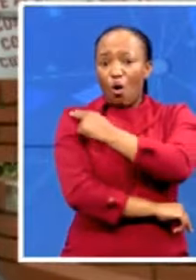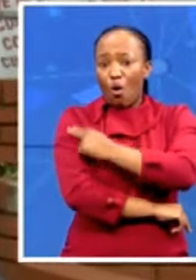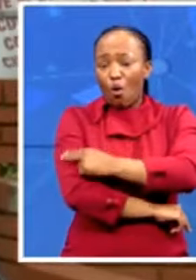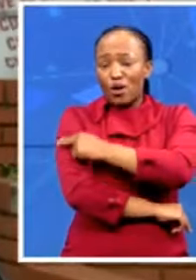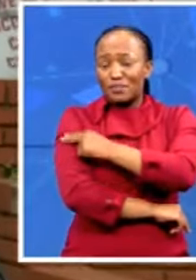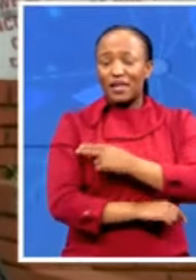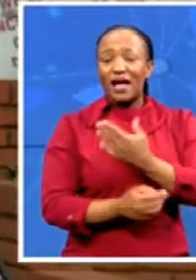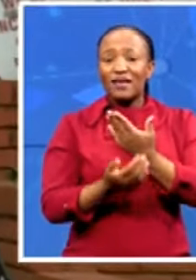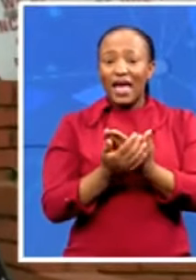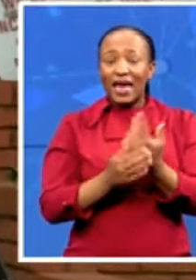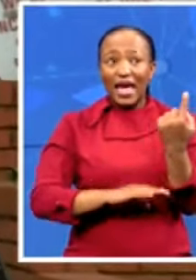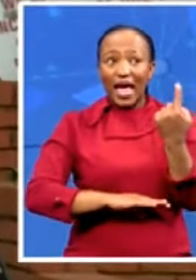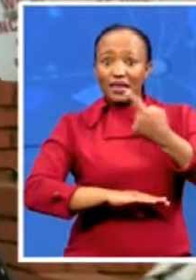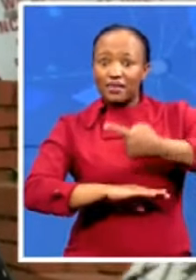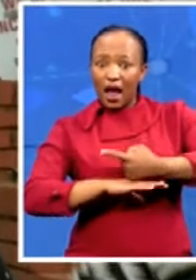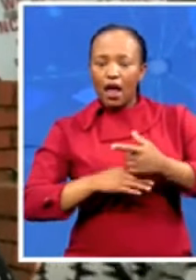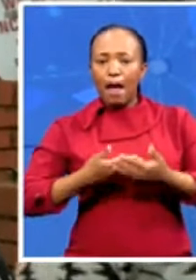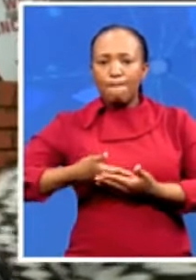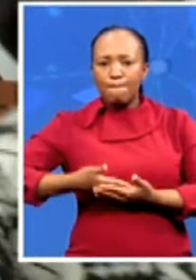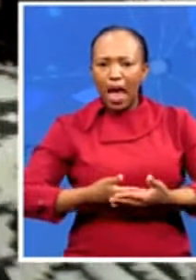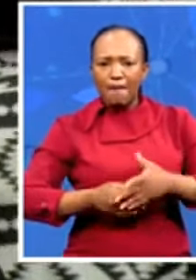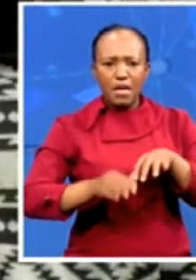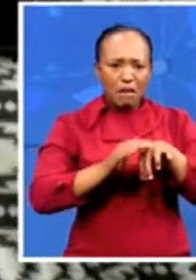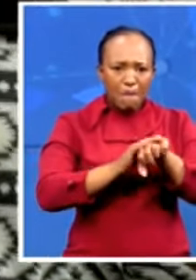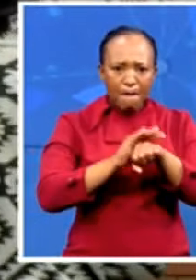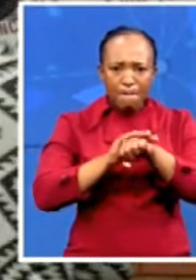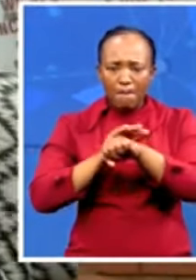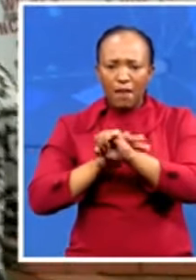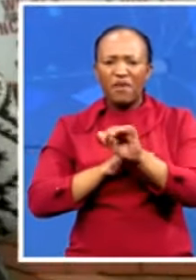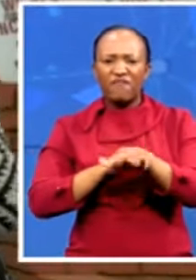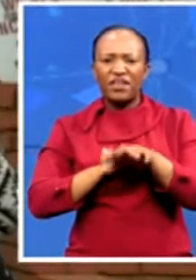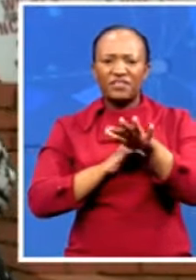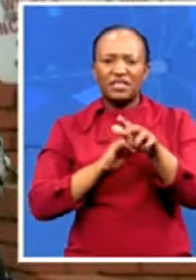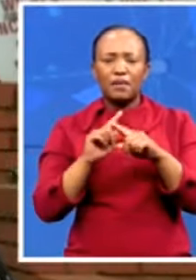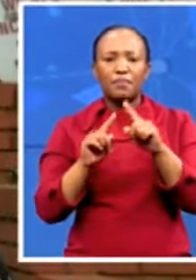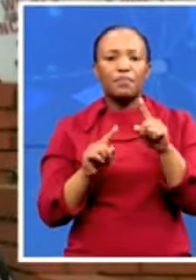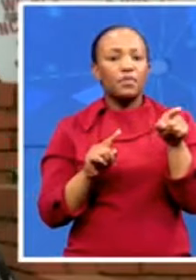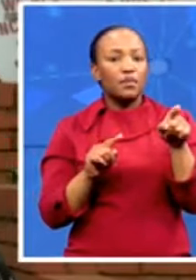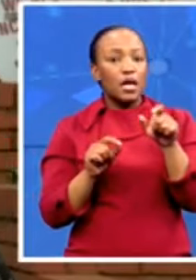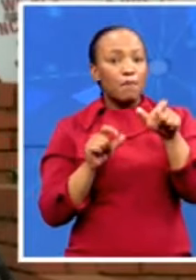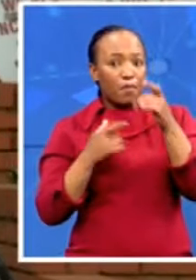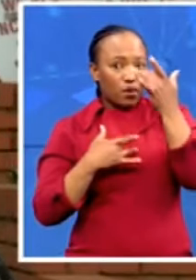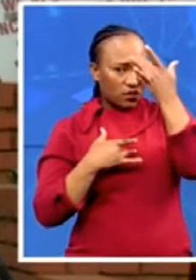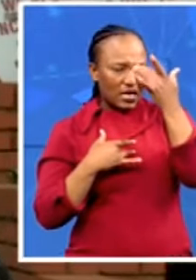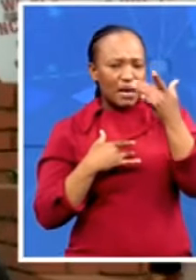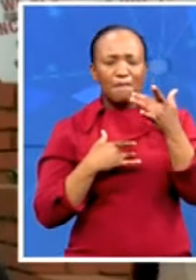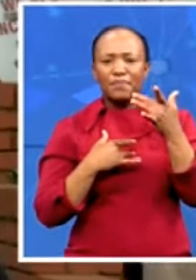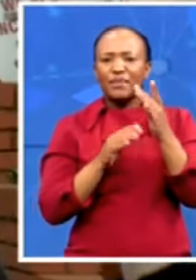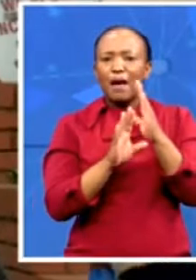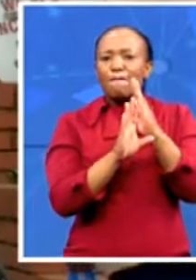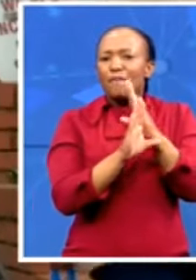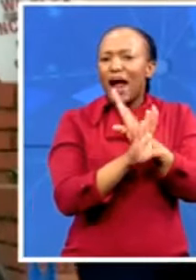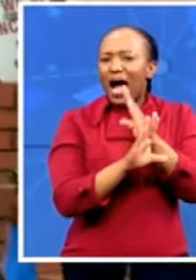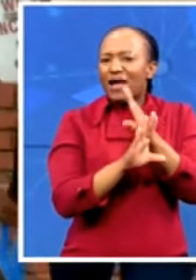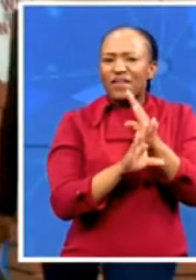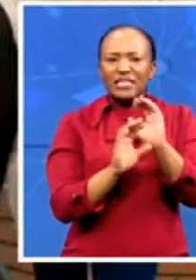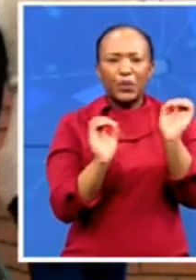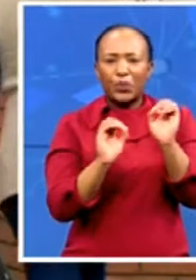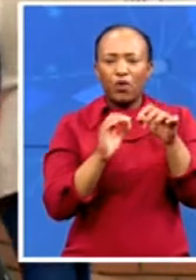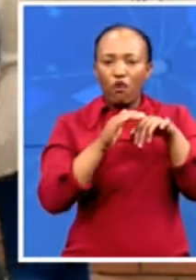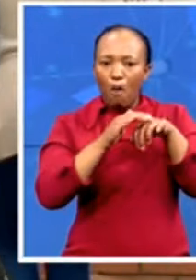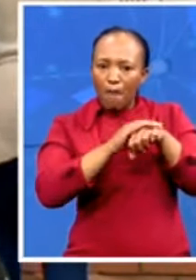hospital, that the patients don't have privacy when they have to deliver babies, or even patients don't have privacy when they have to consult with